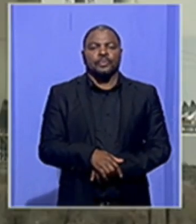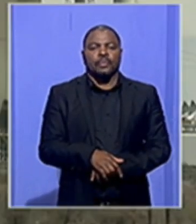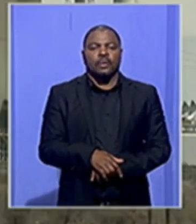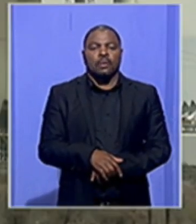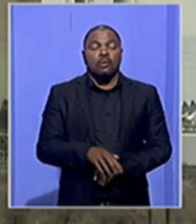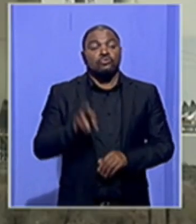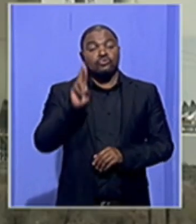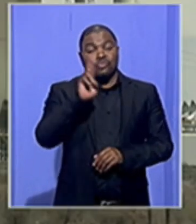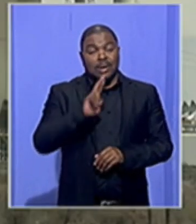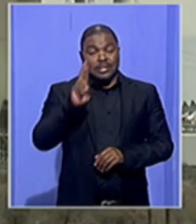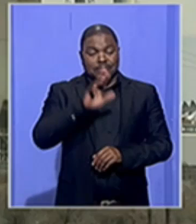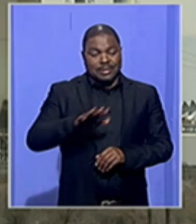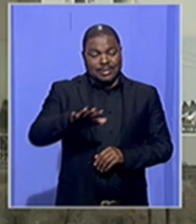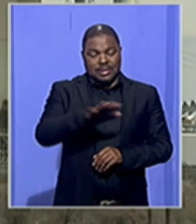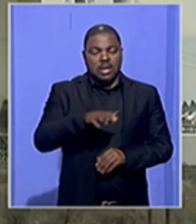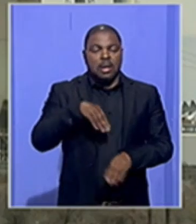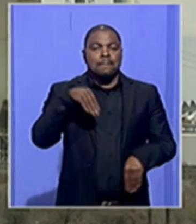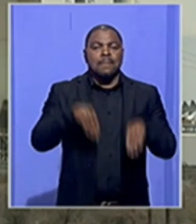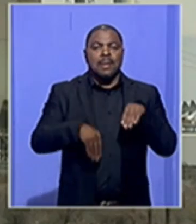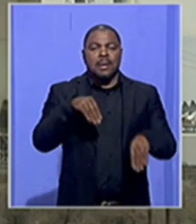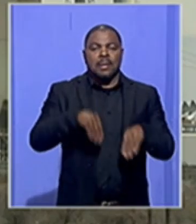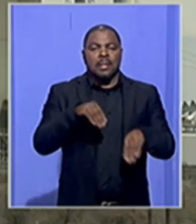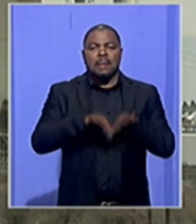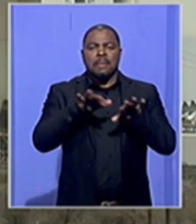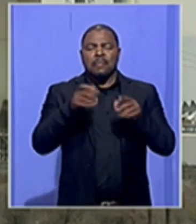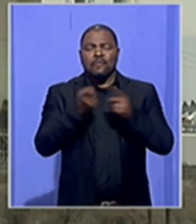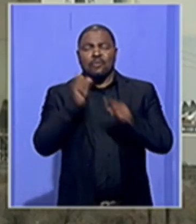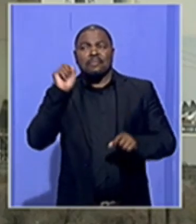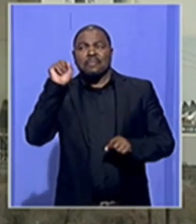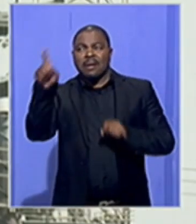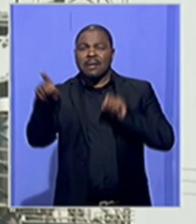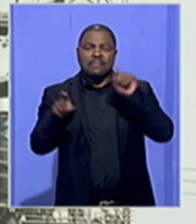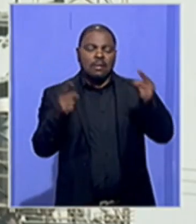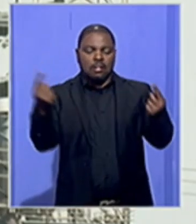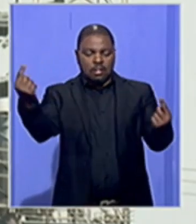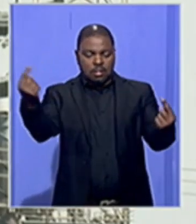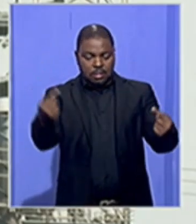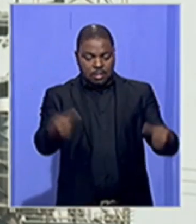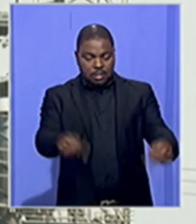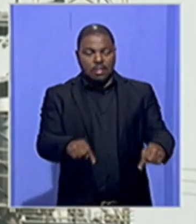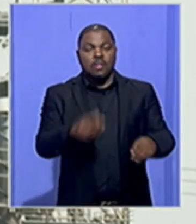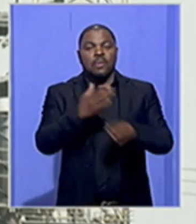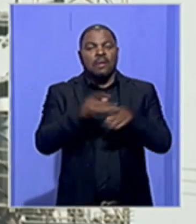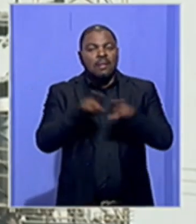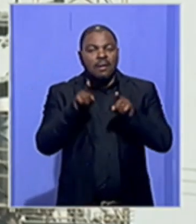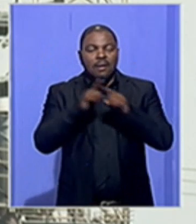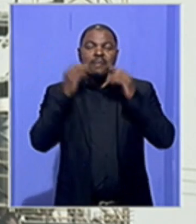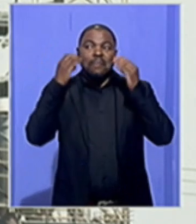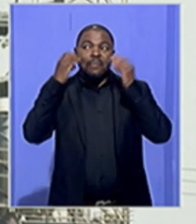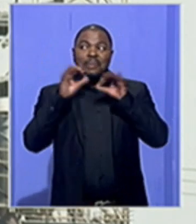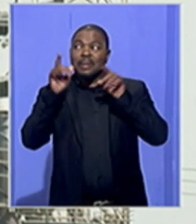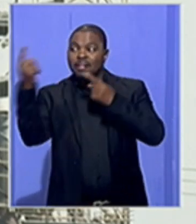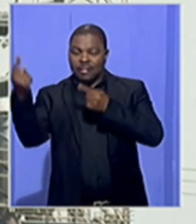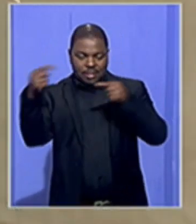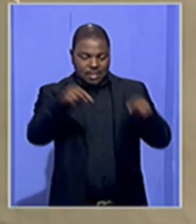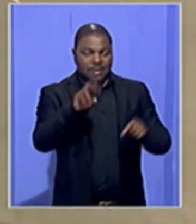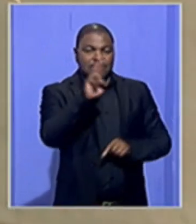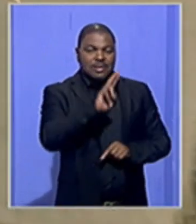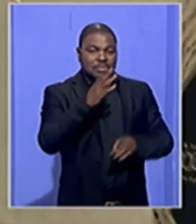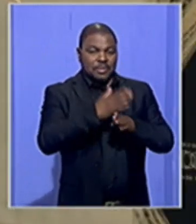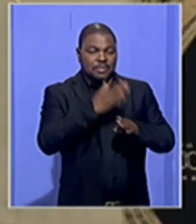Rustenburg ke lefelo la meepo e ngoka batho ba ba batlang ditiro go tswa kwa mafelong a farologaneng a akaretsang Mozambique. E rile ba sena go